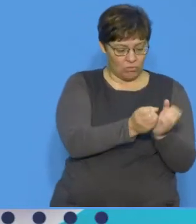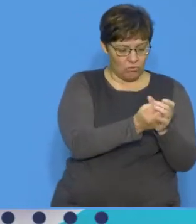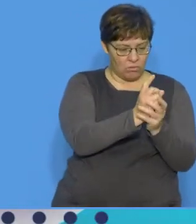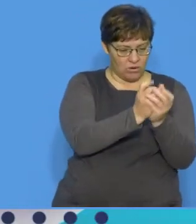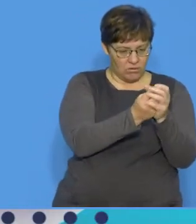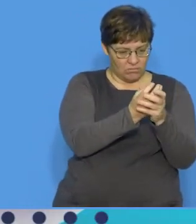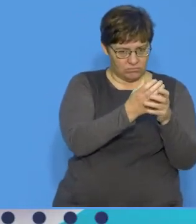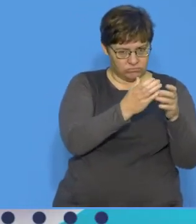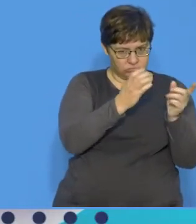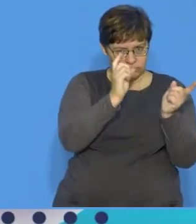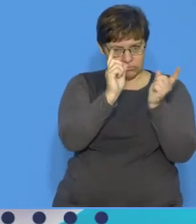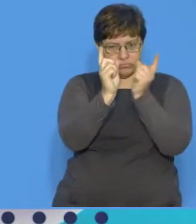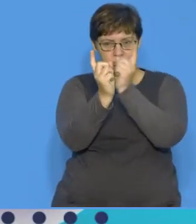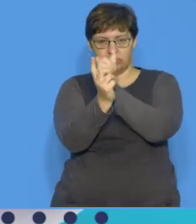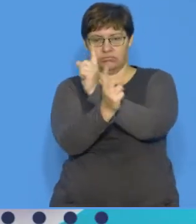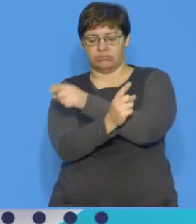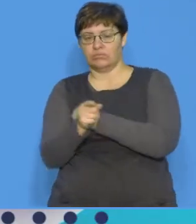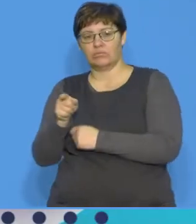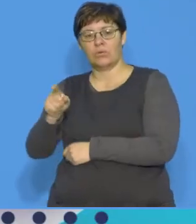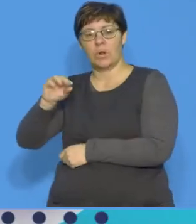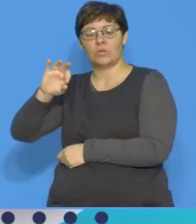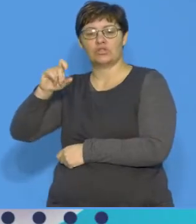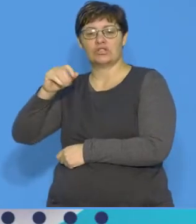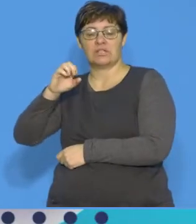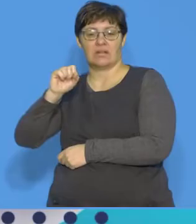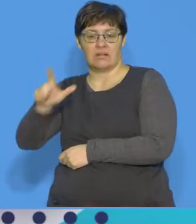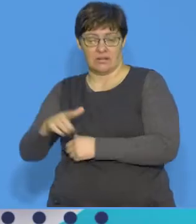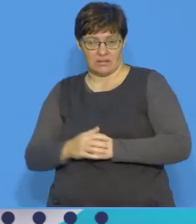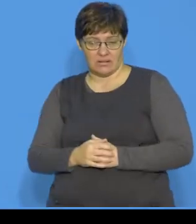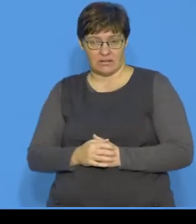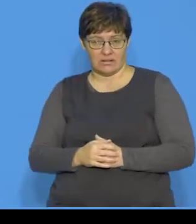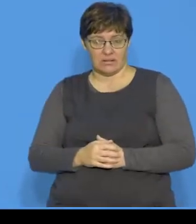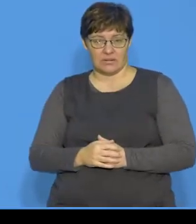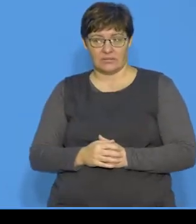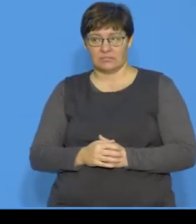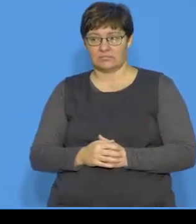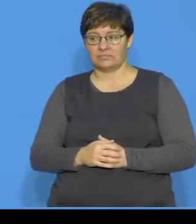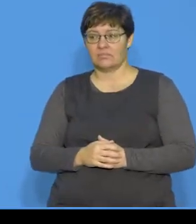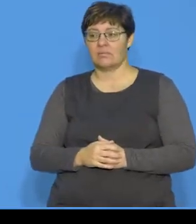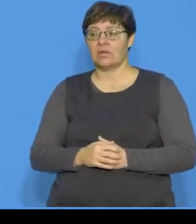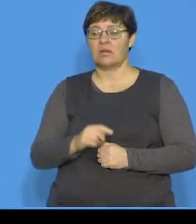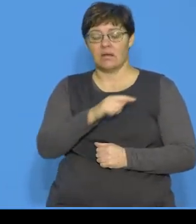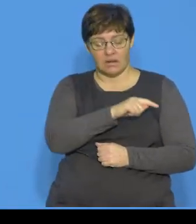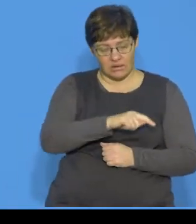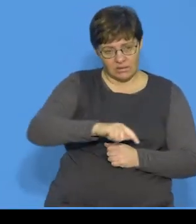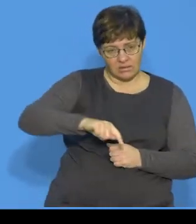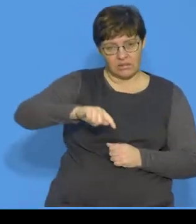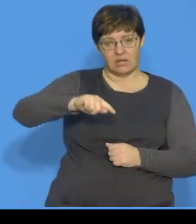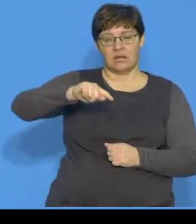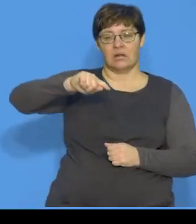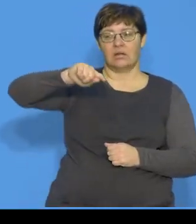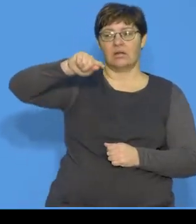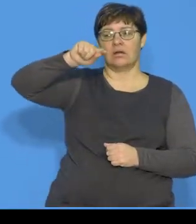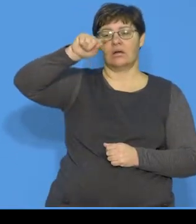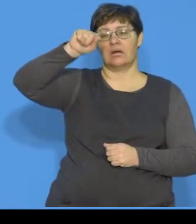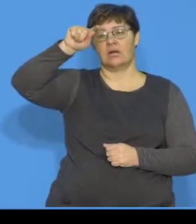curve, and then our J-shaped graph over time will